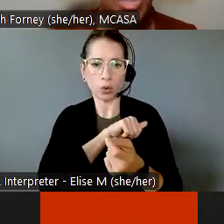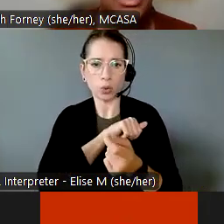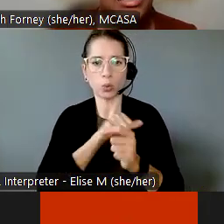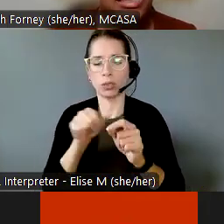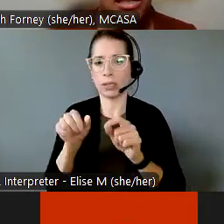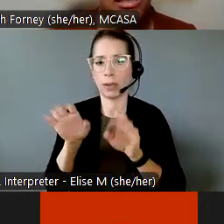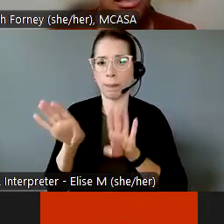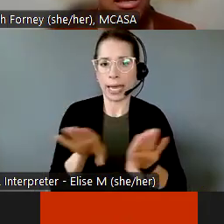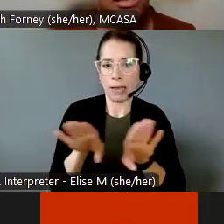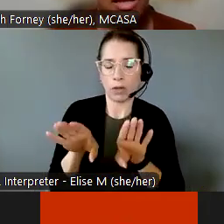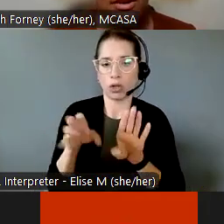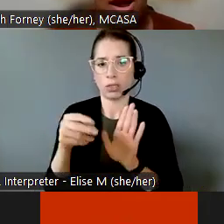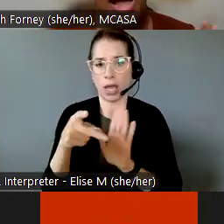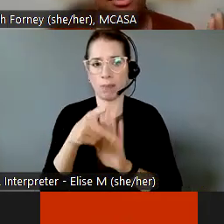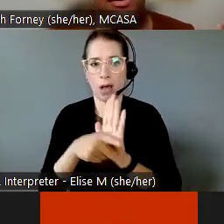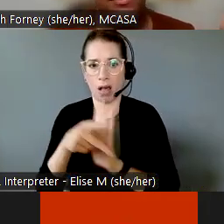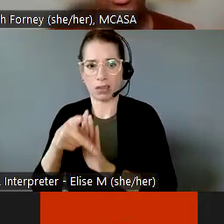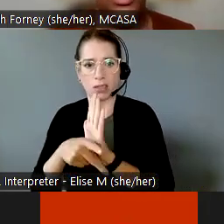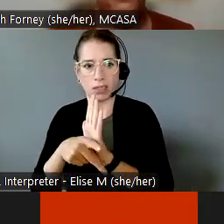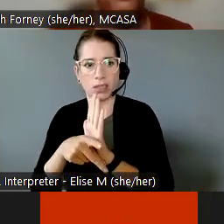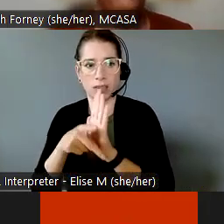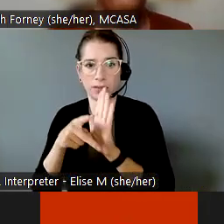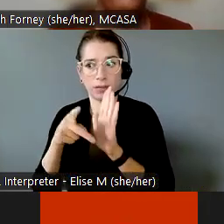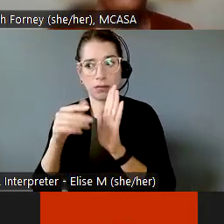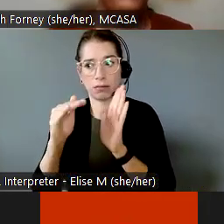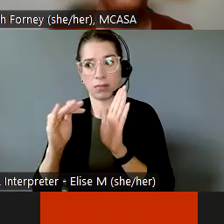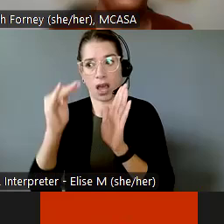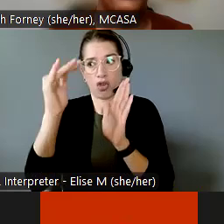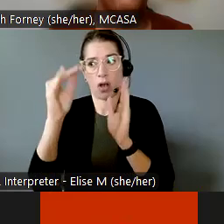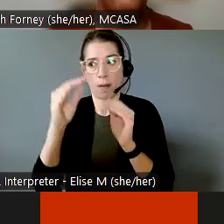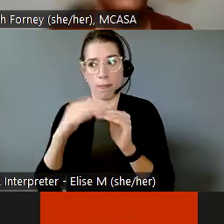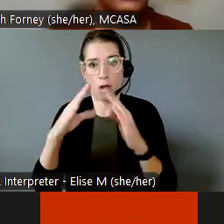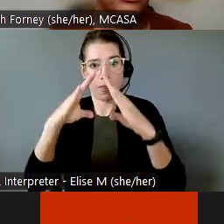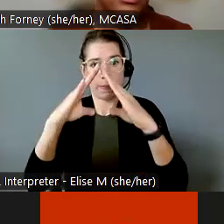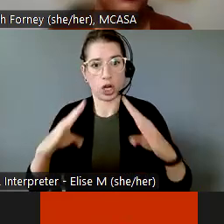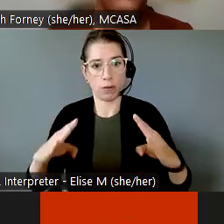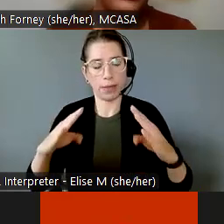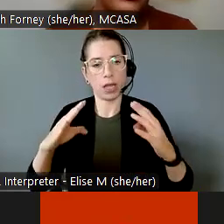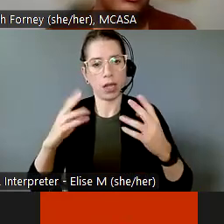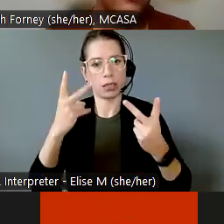and policies that are higher up on that pyramid